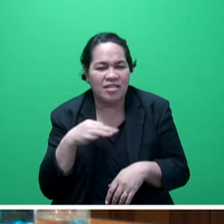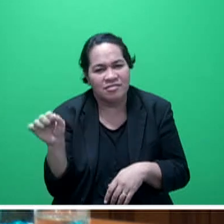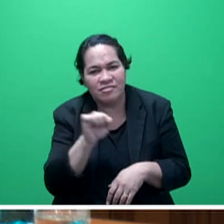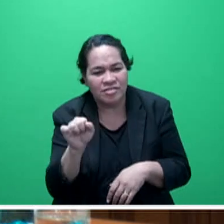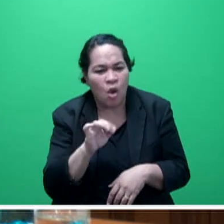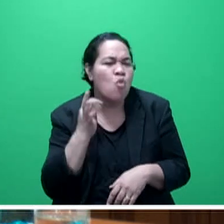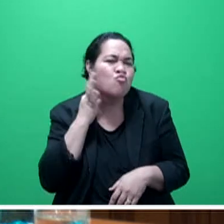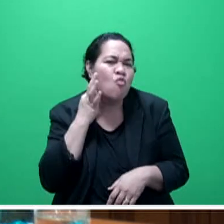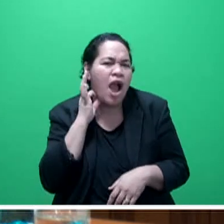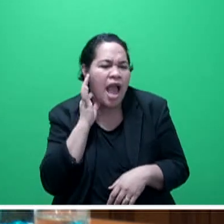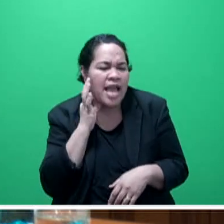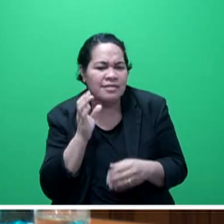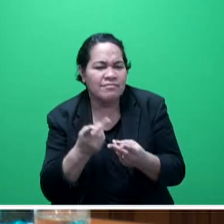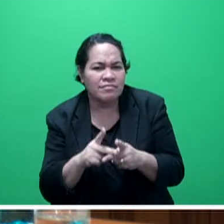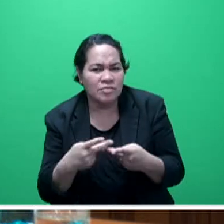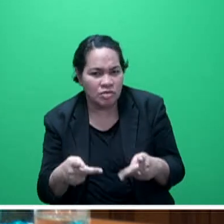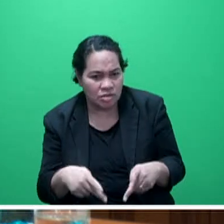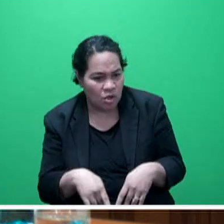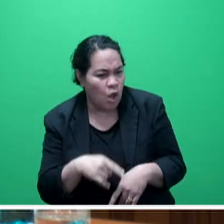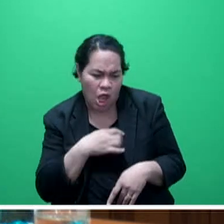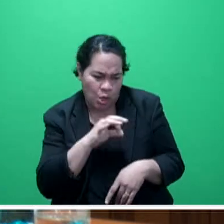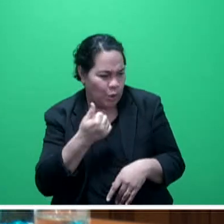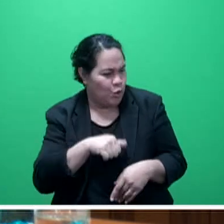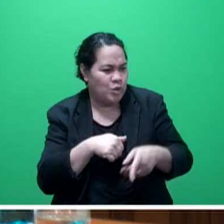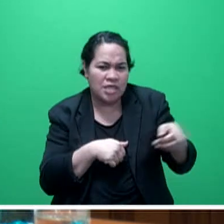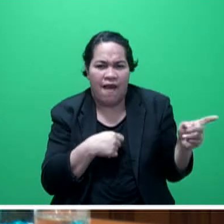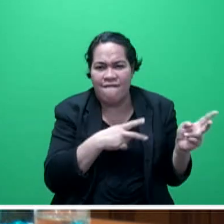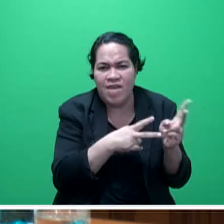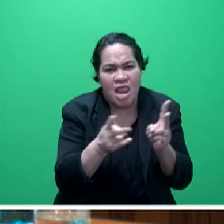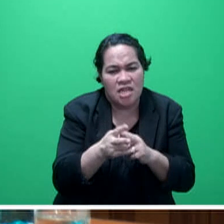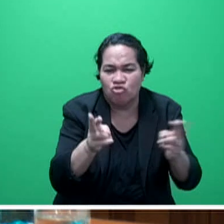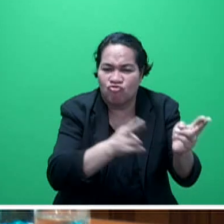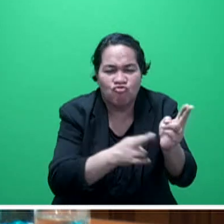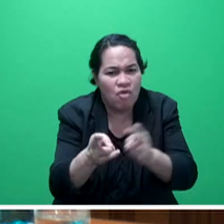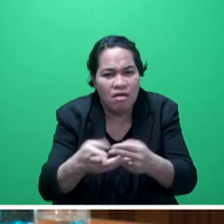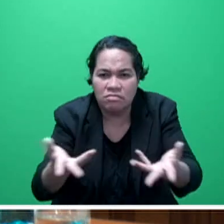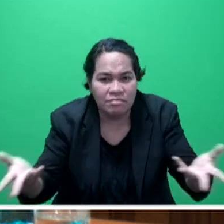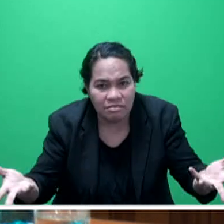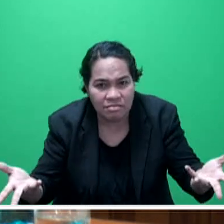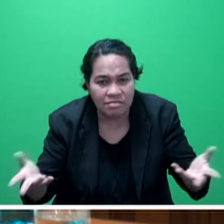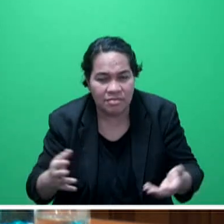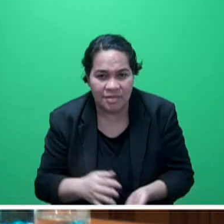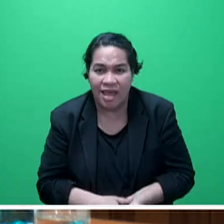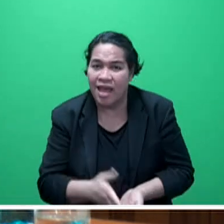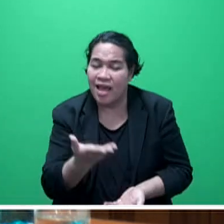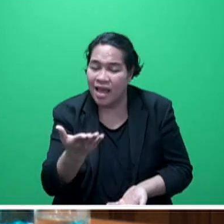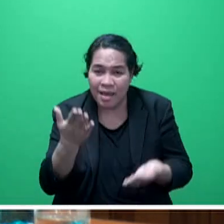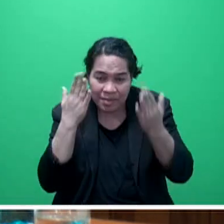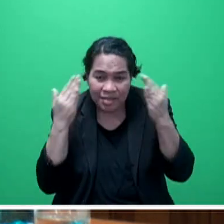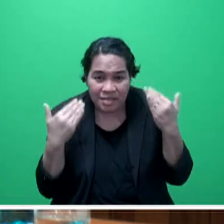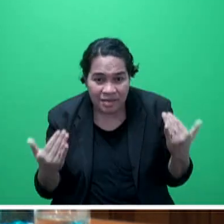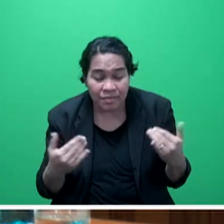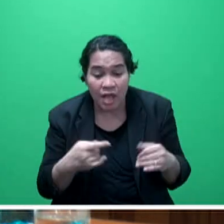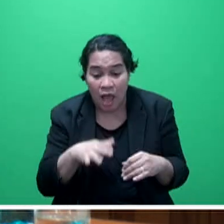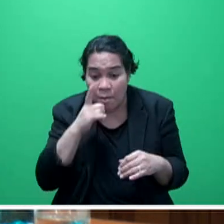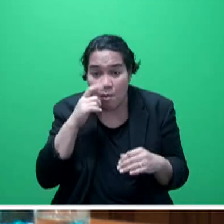goods, or white goods are not commonly used in our village, in our koros, in informal settlements? Mr. Speaker, sir, low-income